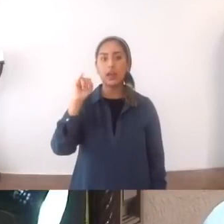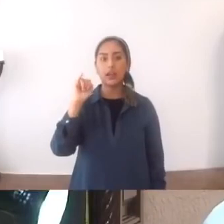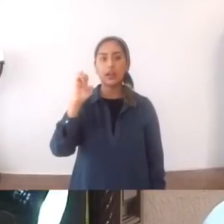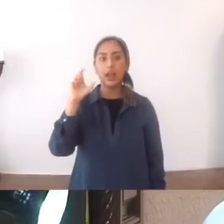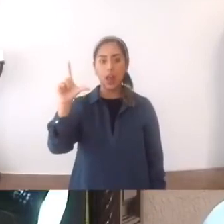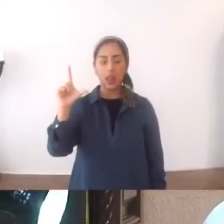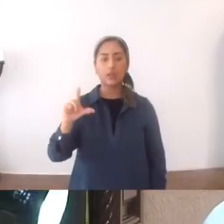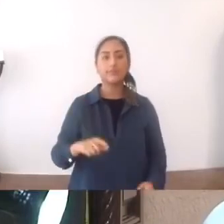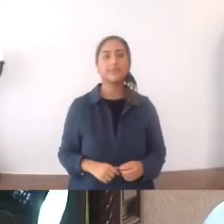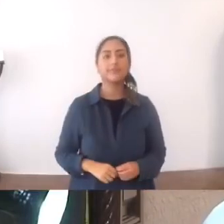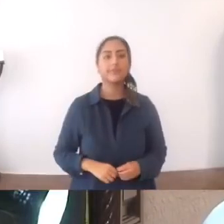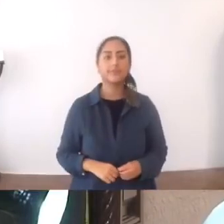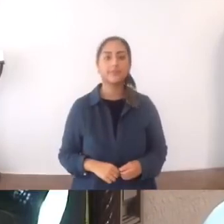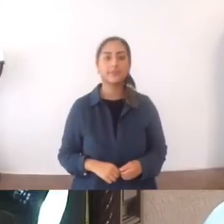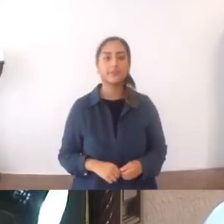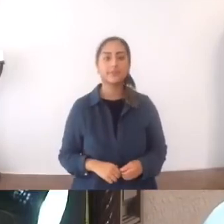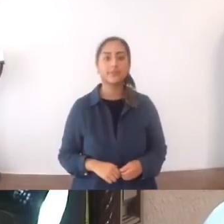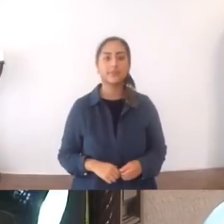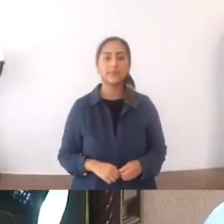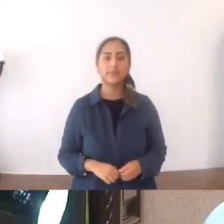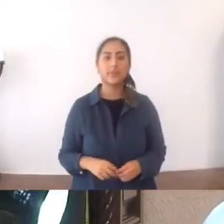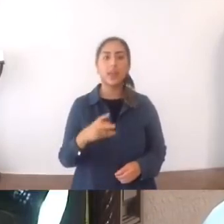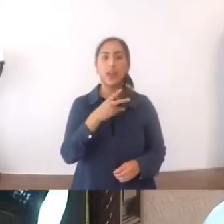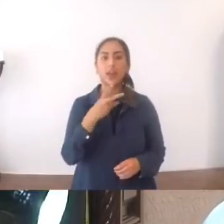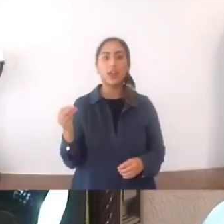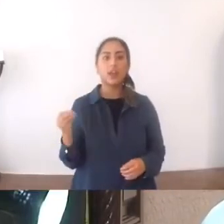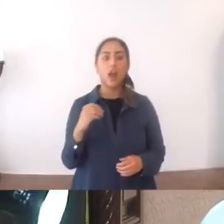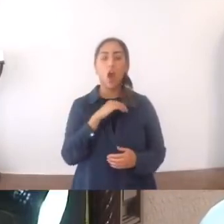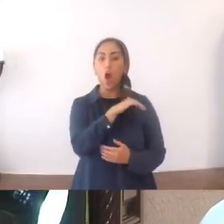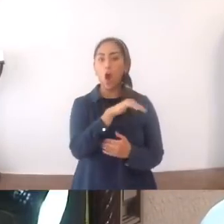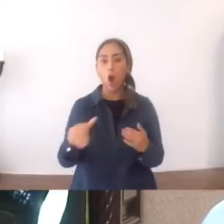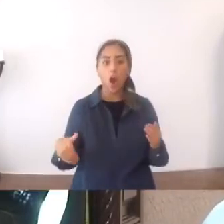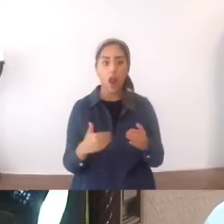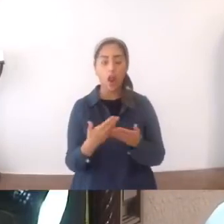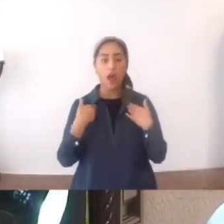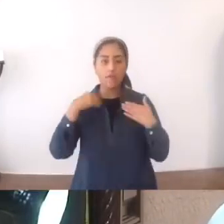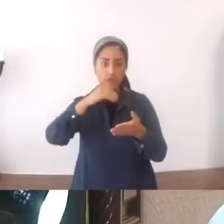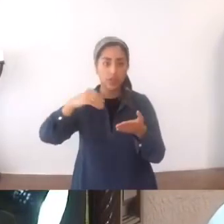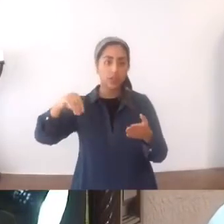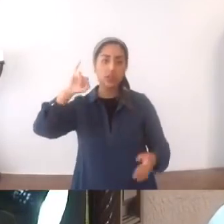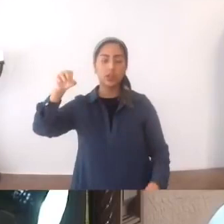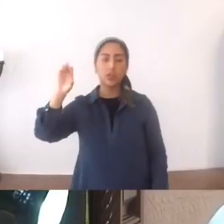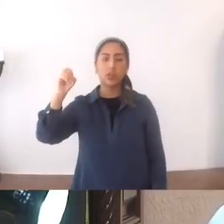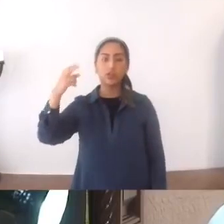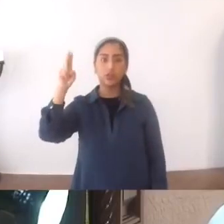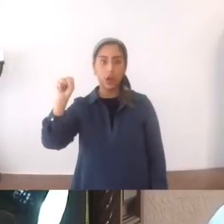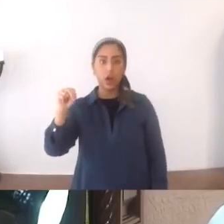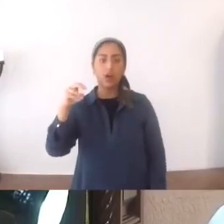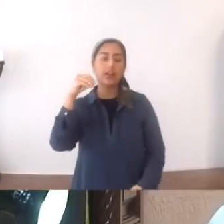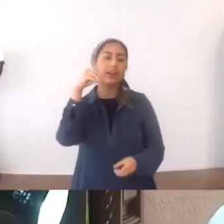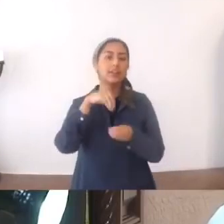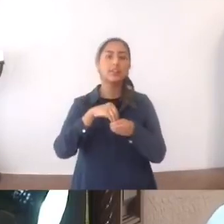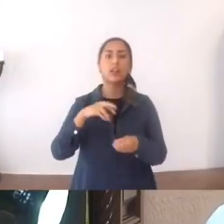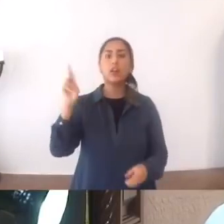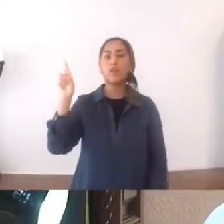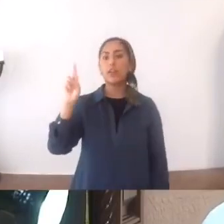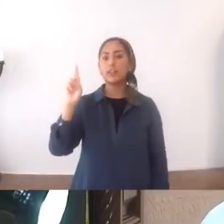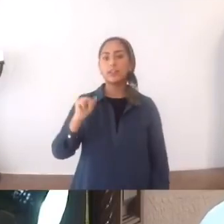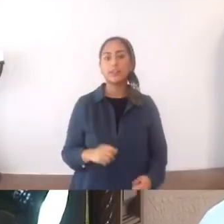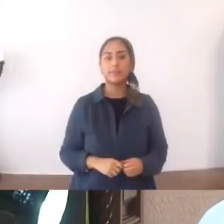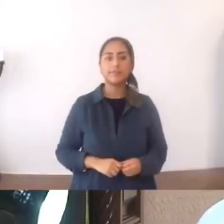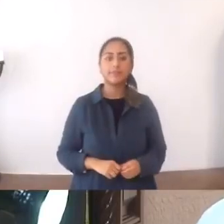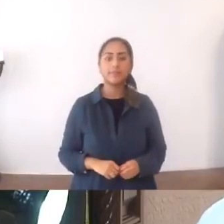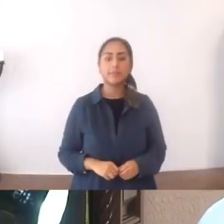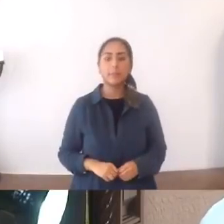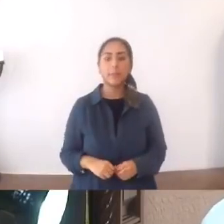the prophecies of the prophet valga la Daniel. redundancia, Sorry for the y todo lo que está redundancy. escrito por Johanán en Apocalipsis. And everything that is written